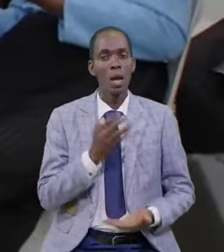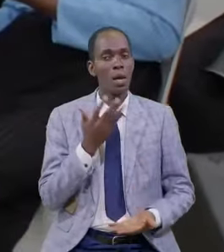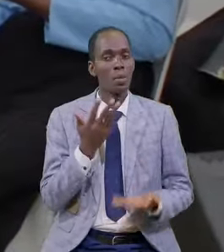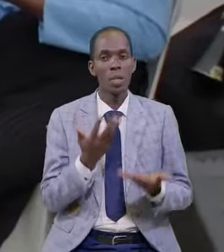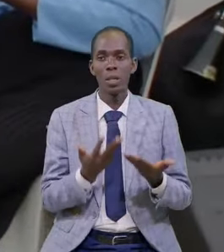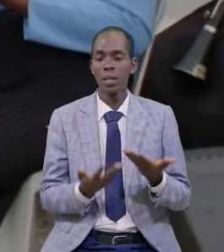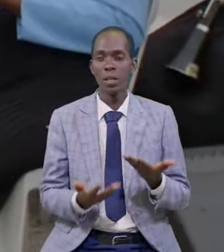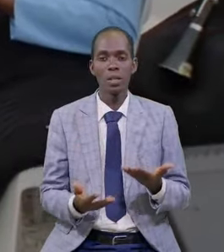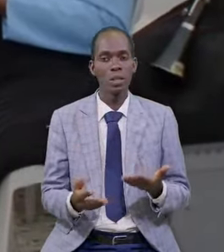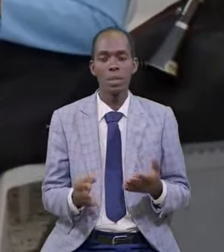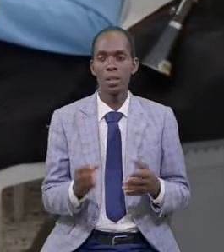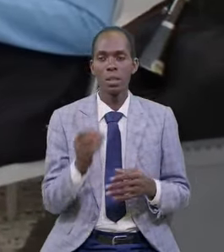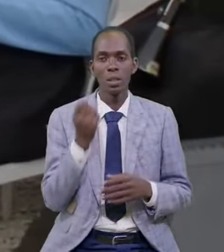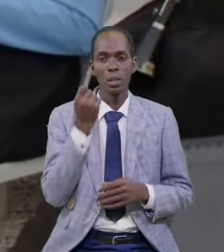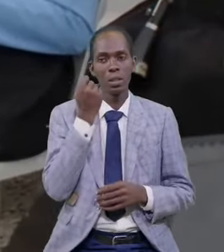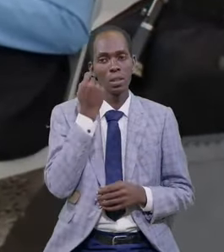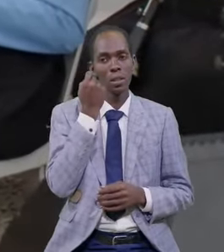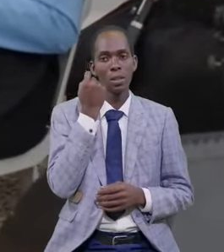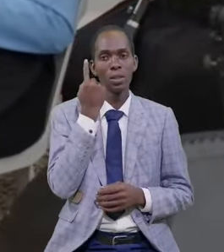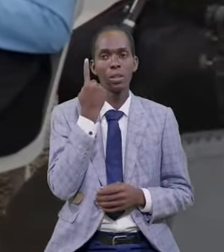may take